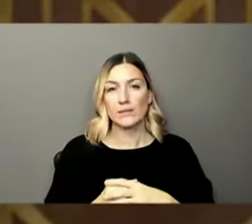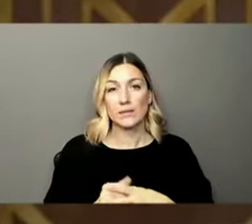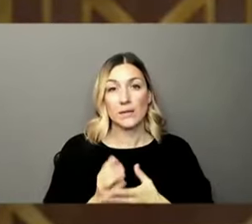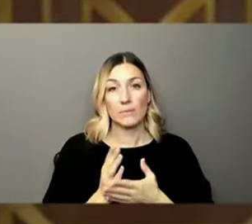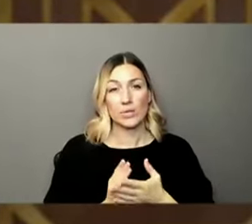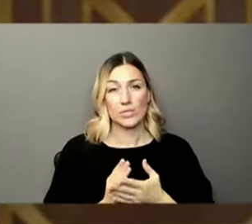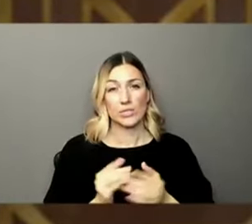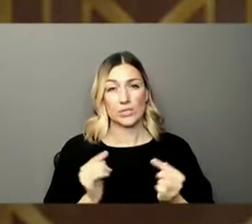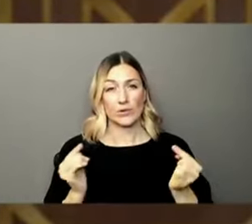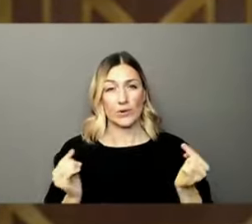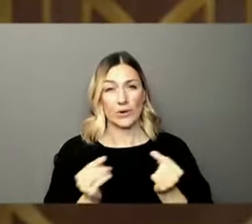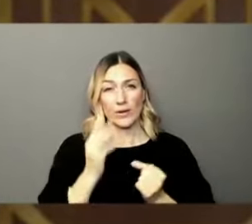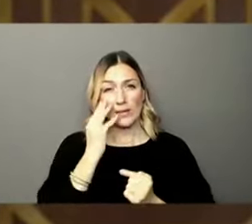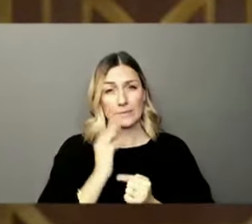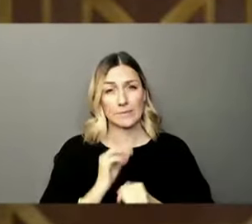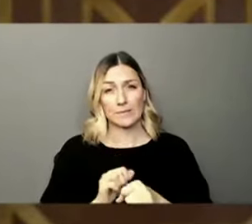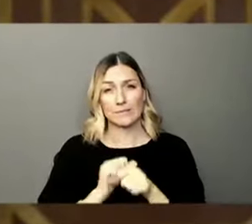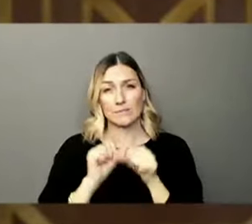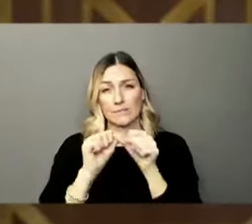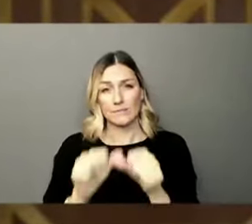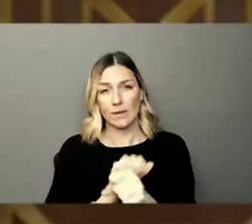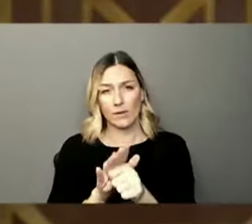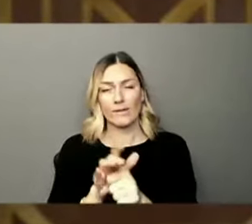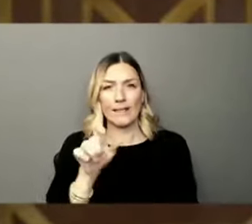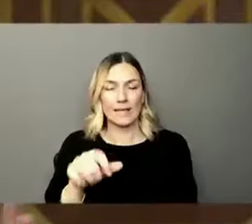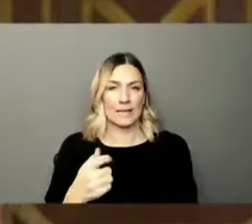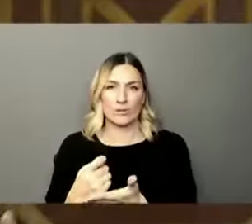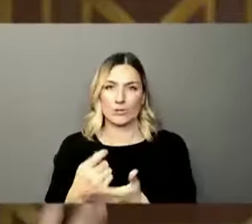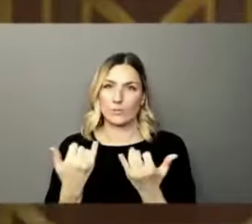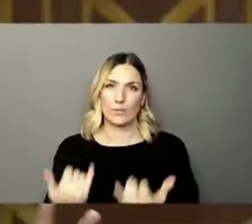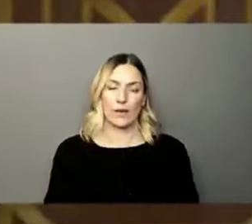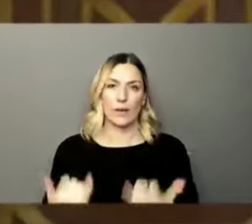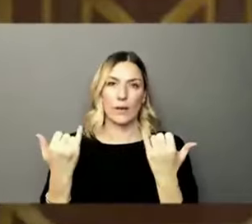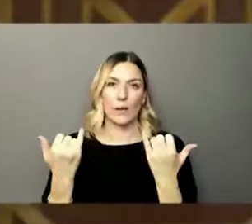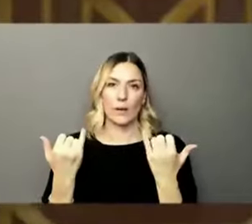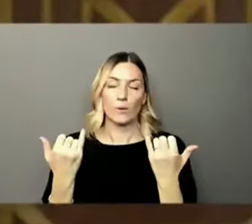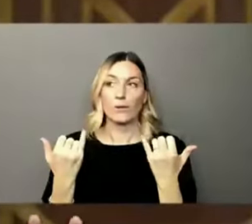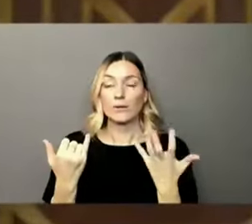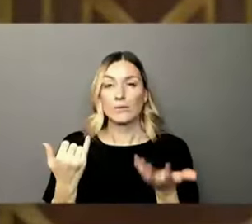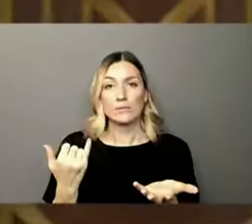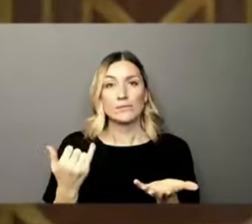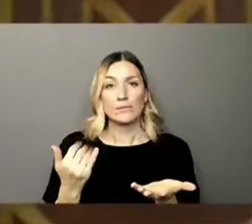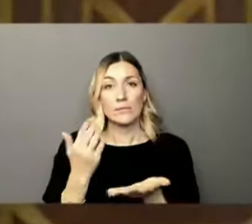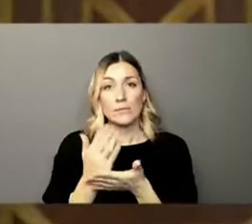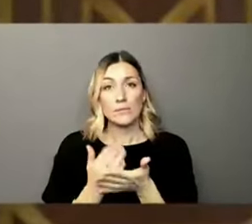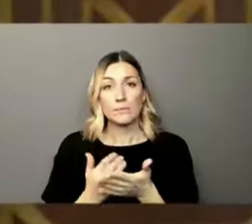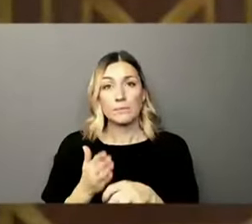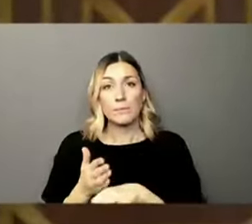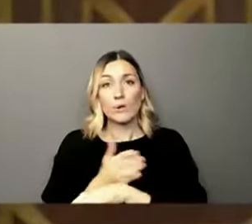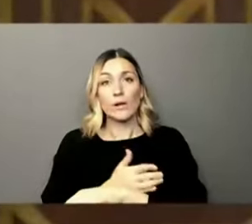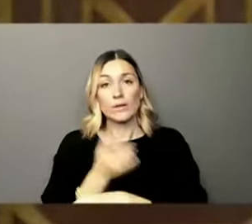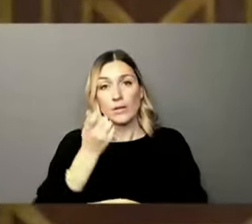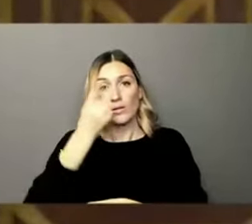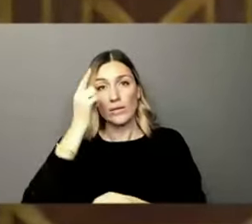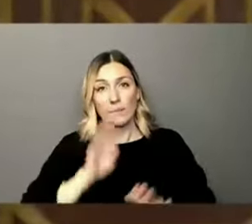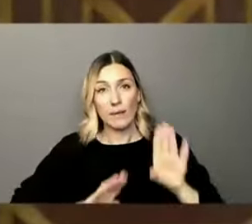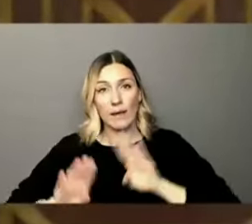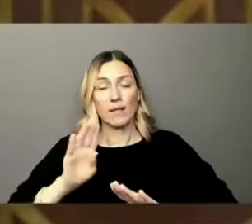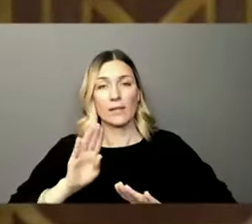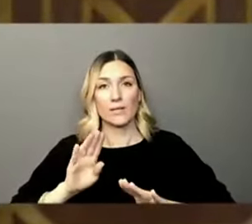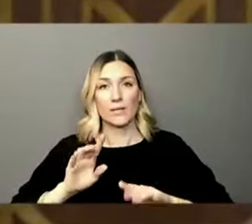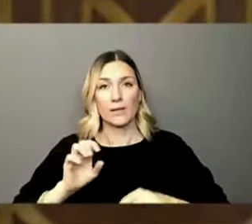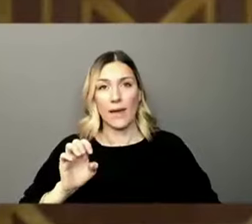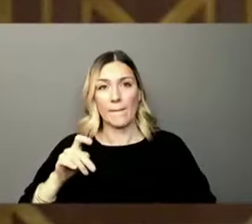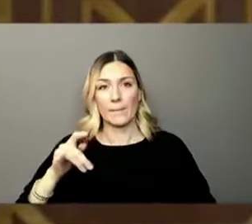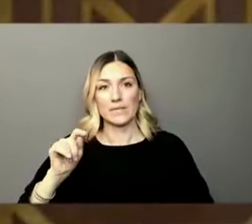from long COVID, they need that treatment yesterday. And we've, you know, while we've made, you know, progress in understanding the biology and epidemiology of long COVID,